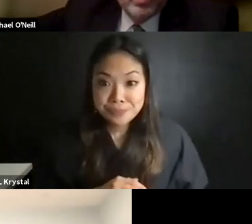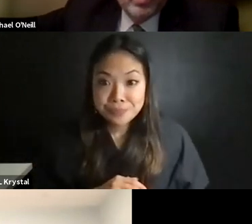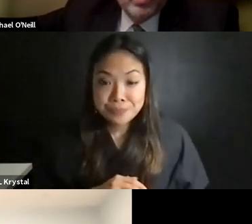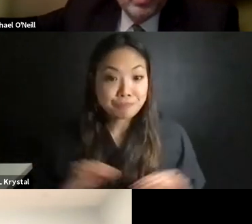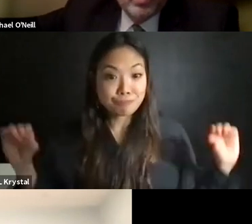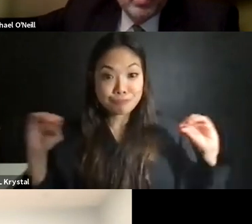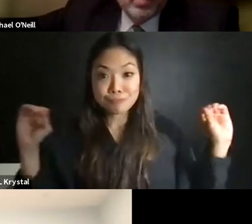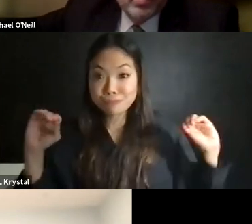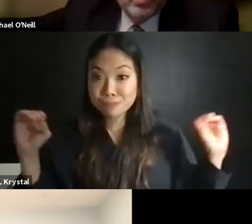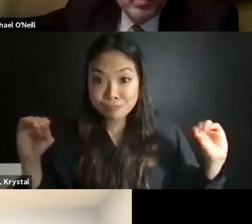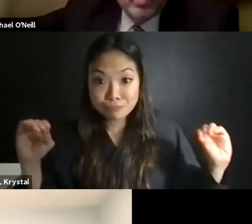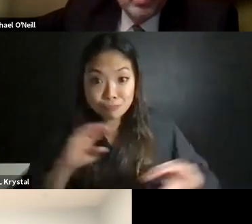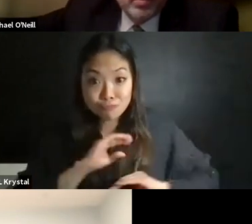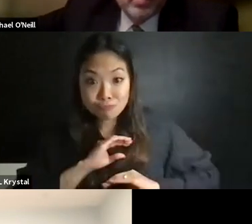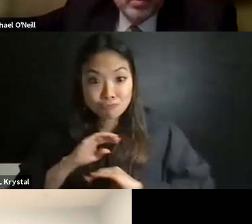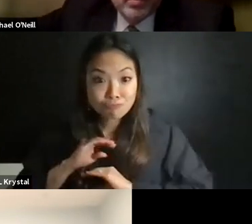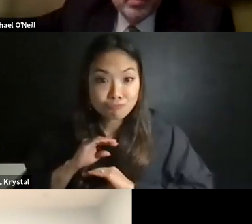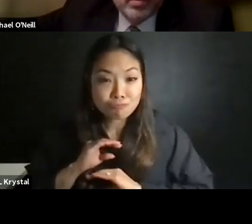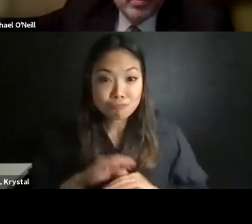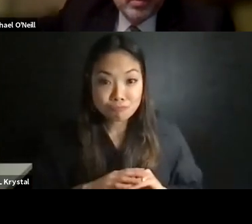no everybody's okay